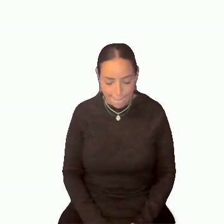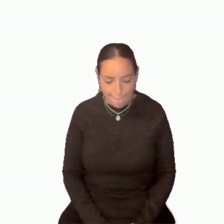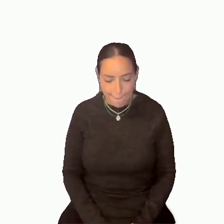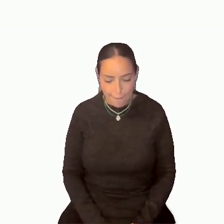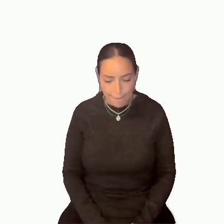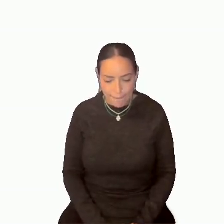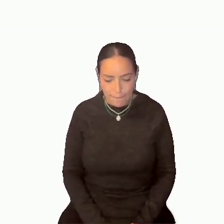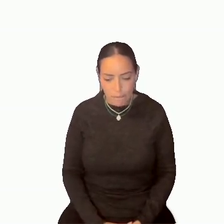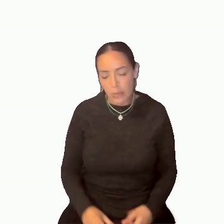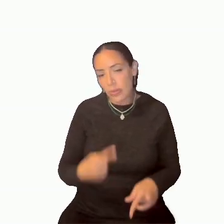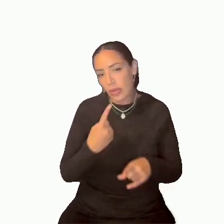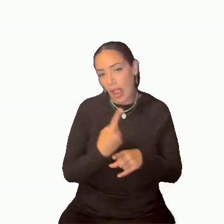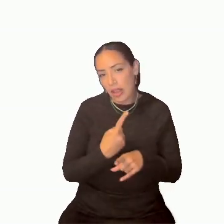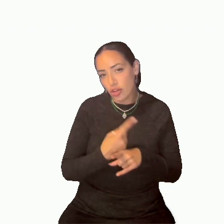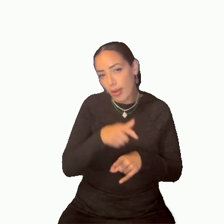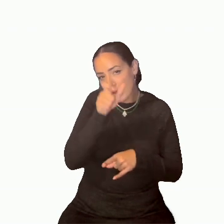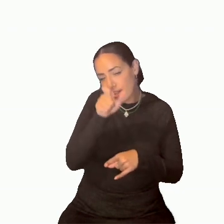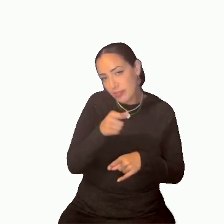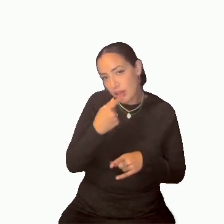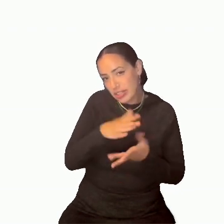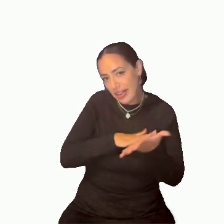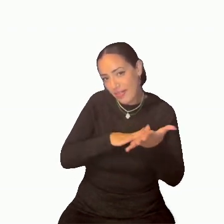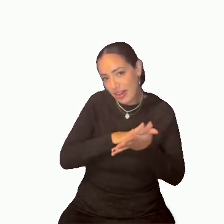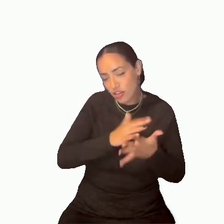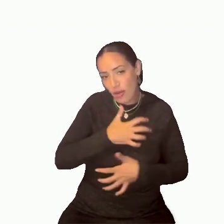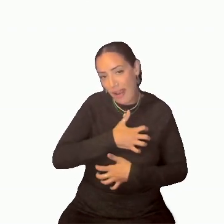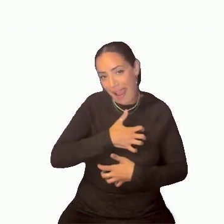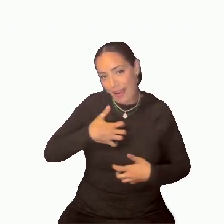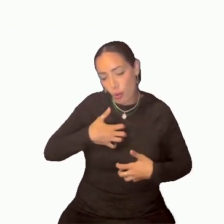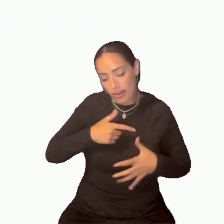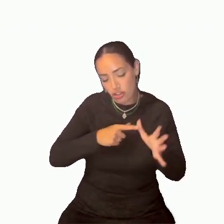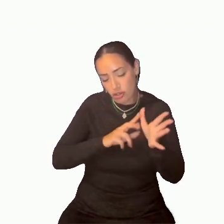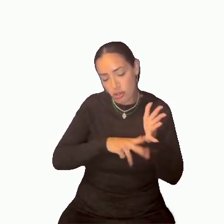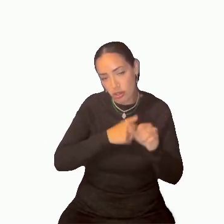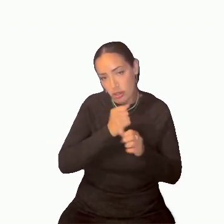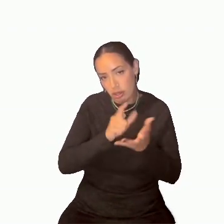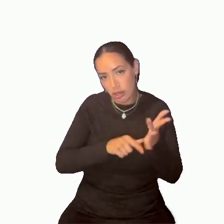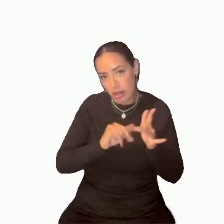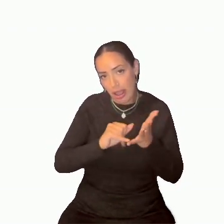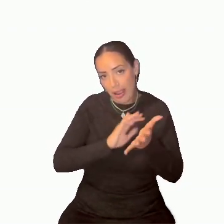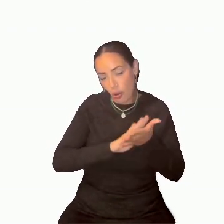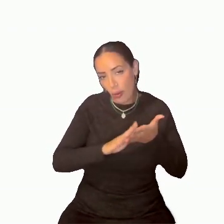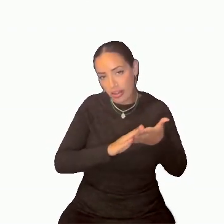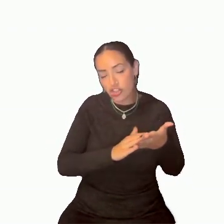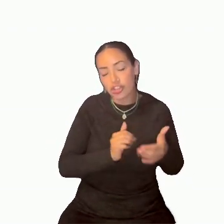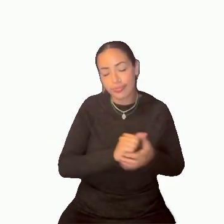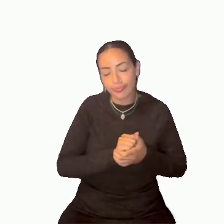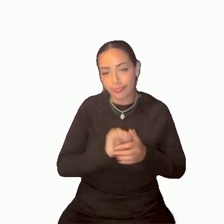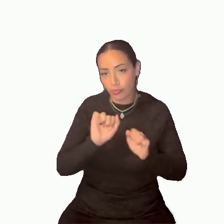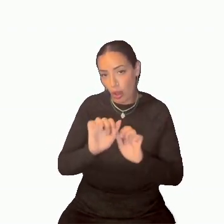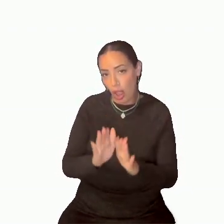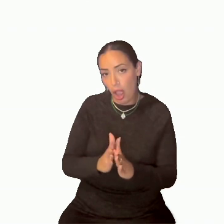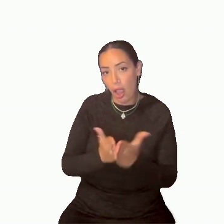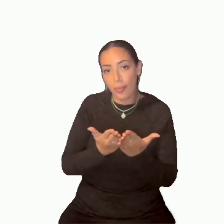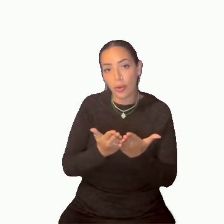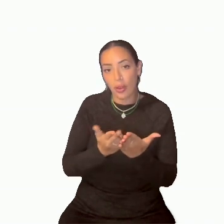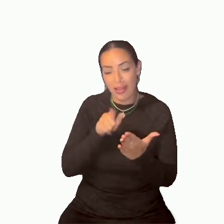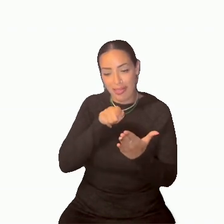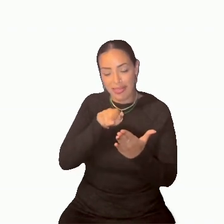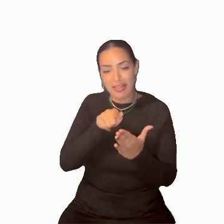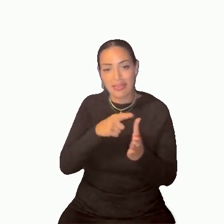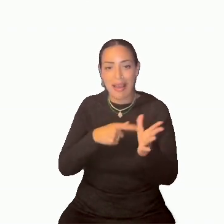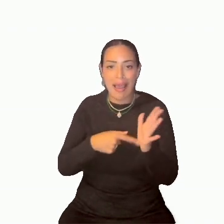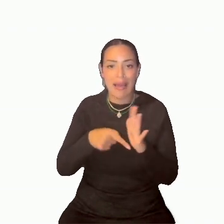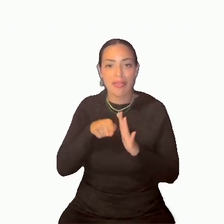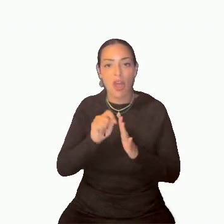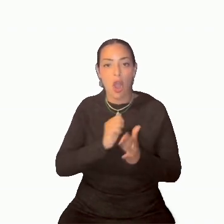I often refer to Brené Brown's definition of anguish when talking about the impact of traumatic bereavement. In her book, Atlas of the Heart,